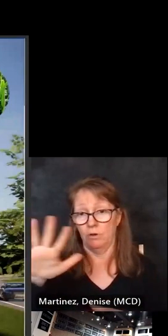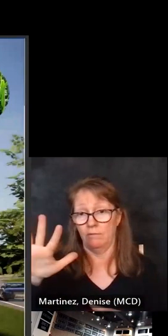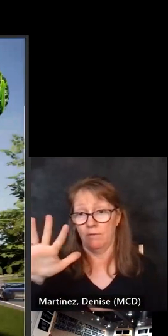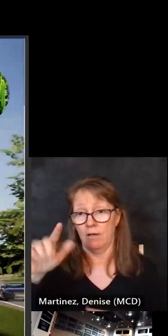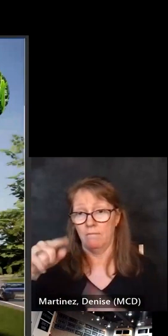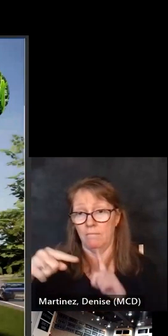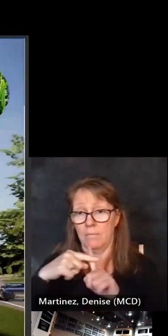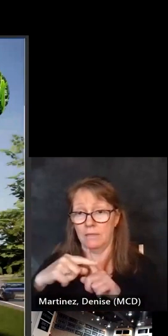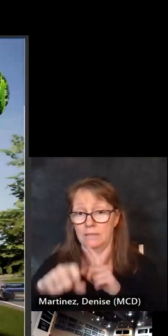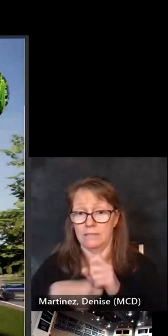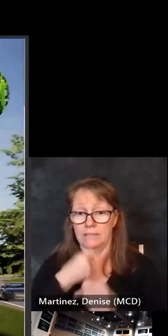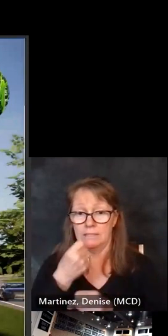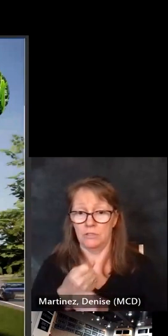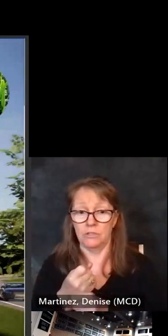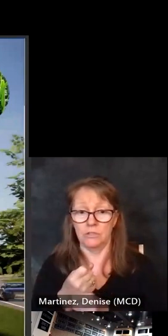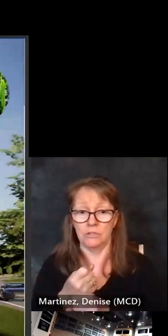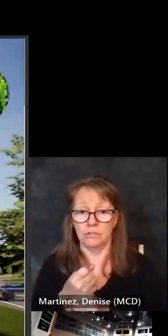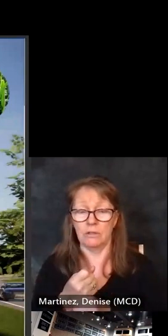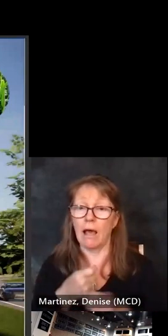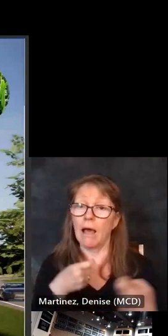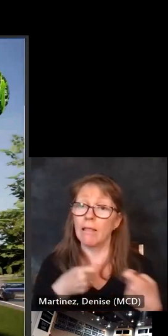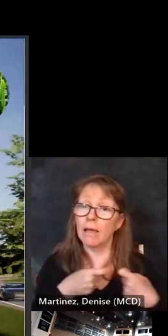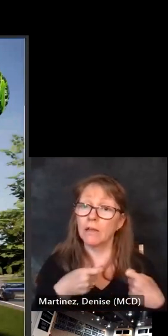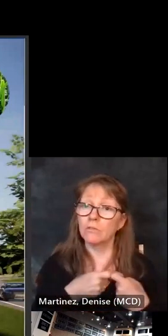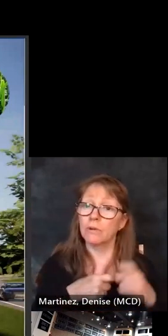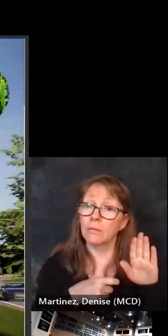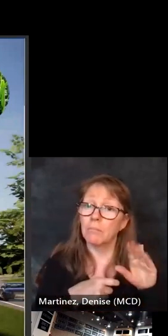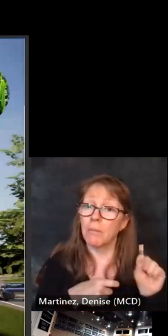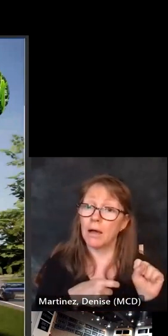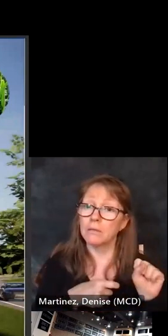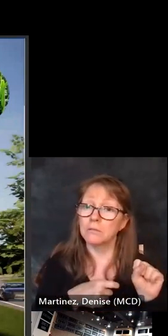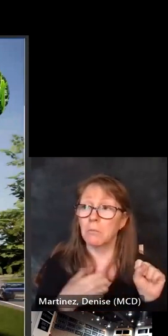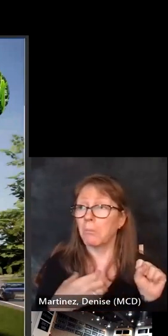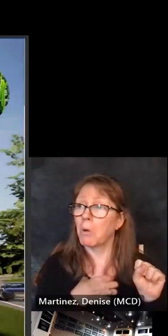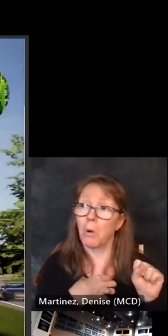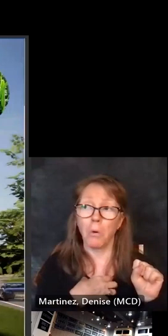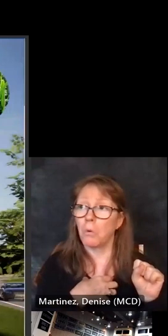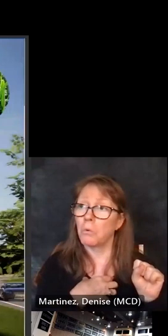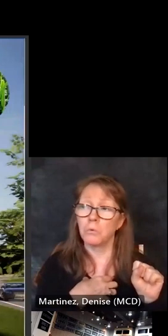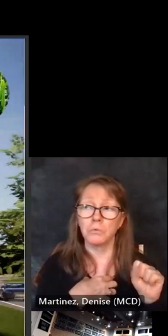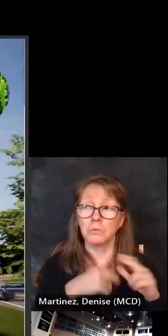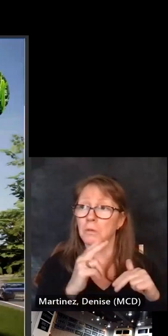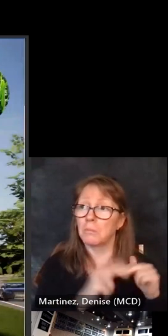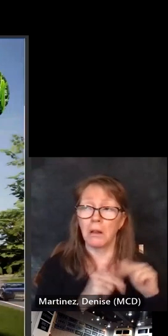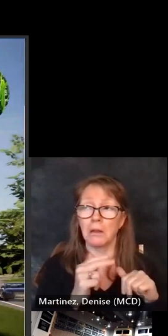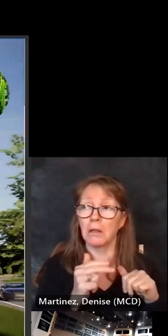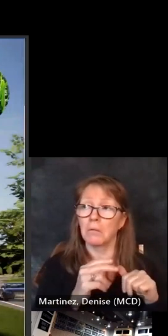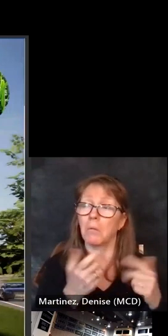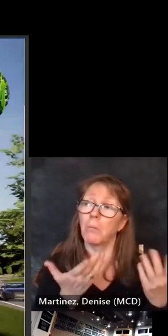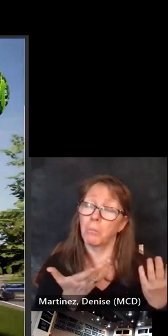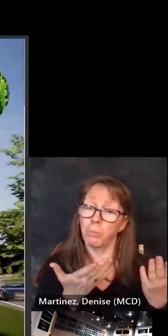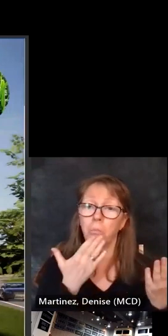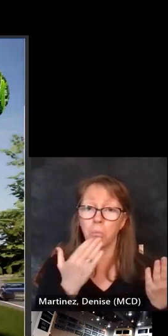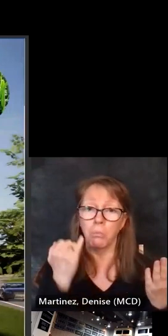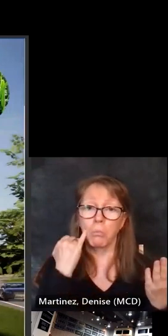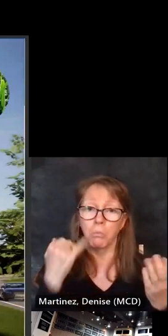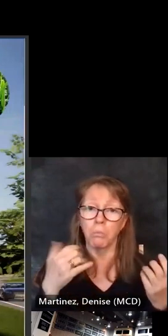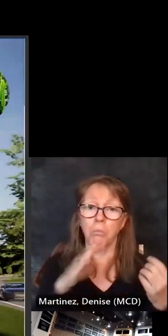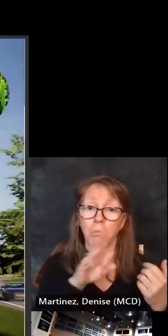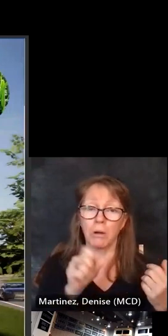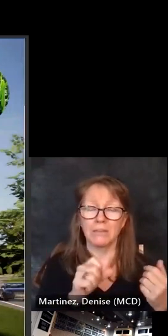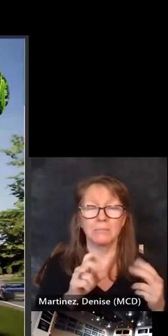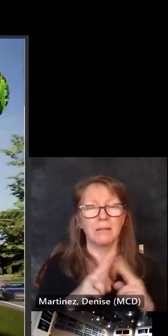I think that electric buses are a good idea. I'm not opposed to the facility, but I'm very concerned